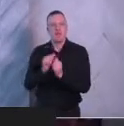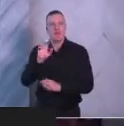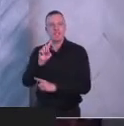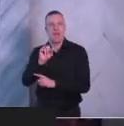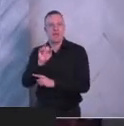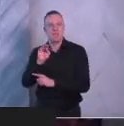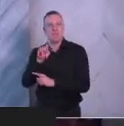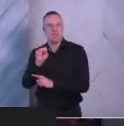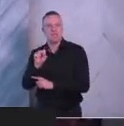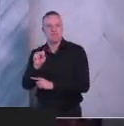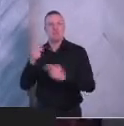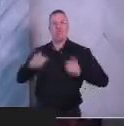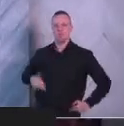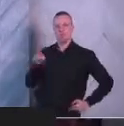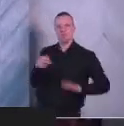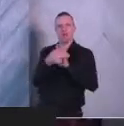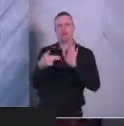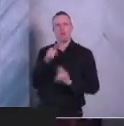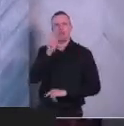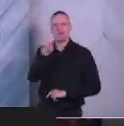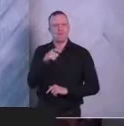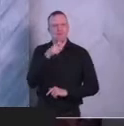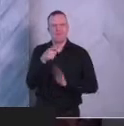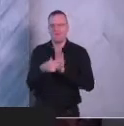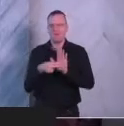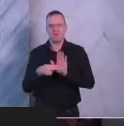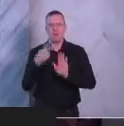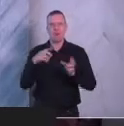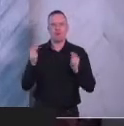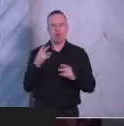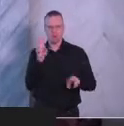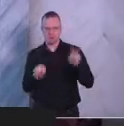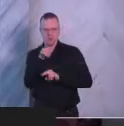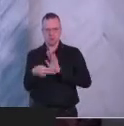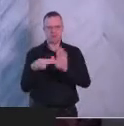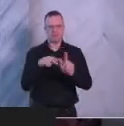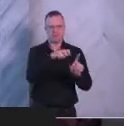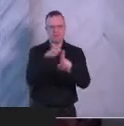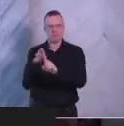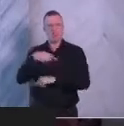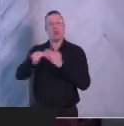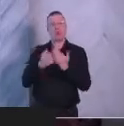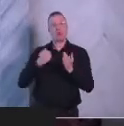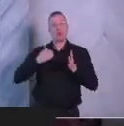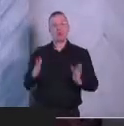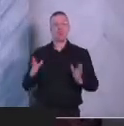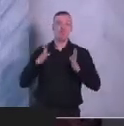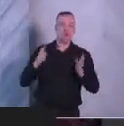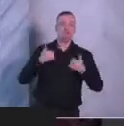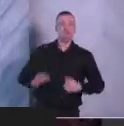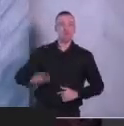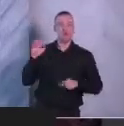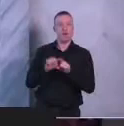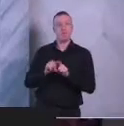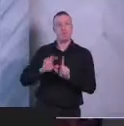being. Don't label people." And we're very quick to try to label people when in reality, we're all just Canadians. So I grew up as a